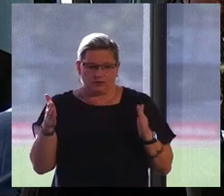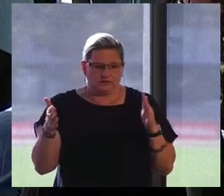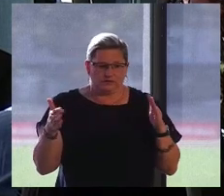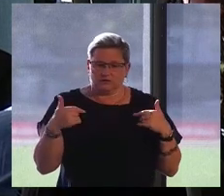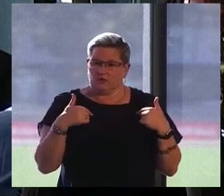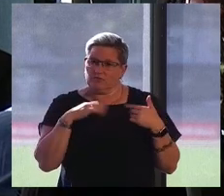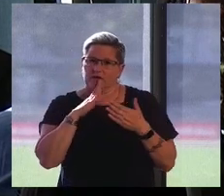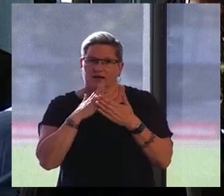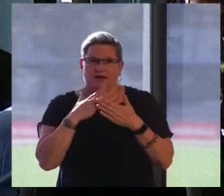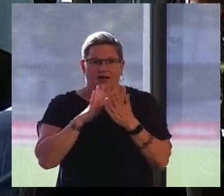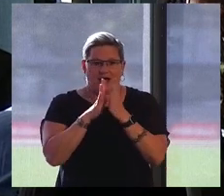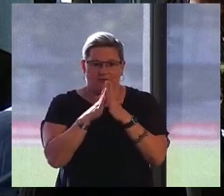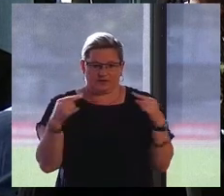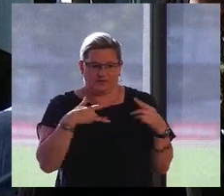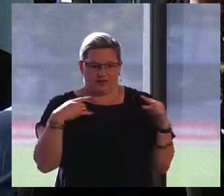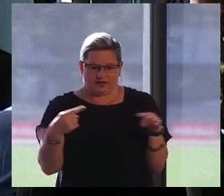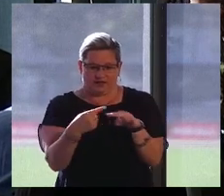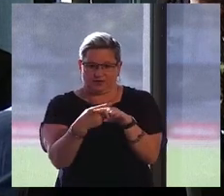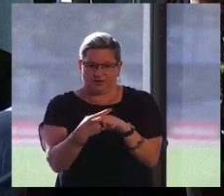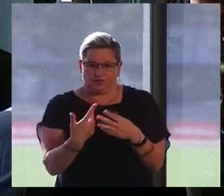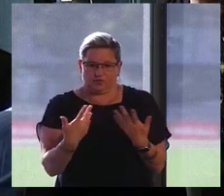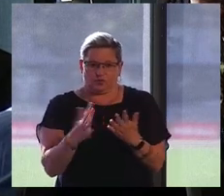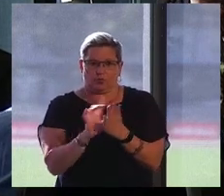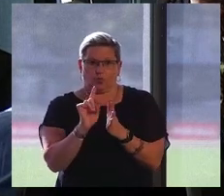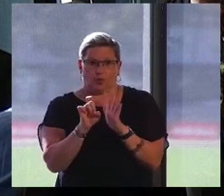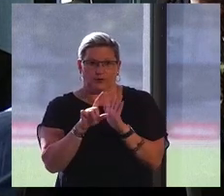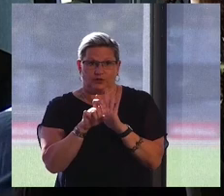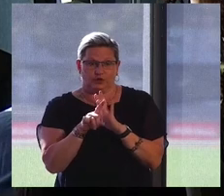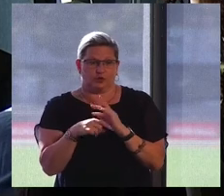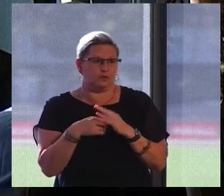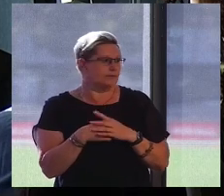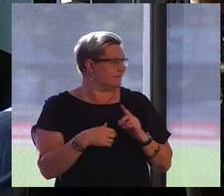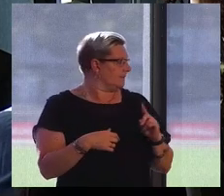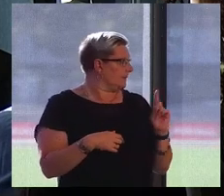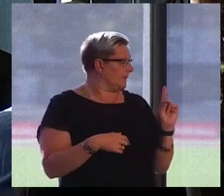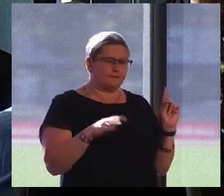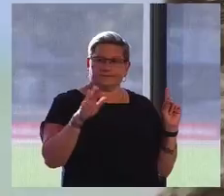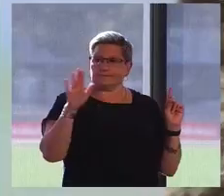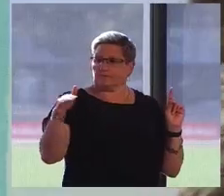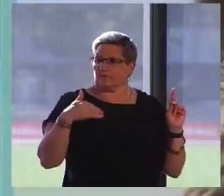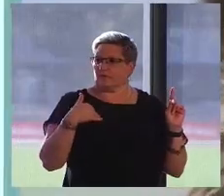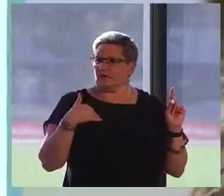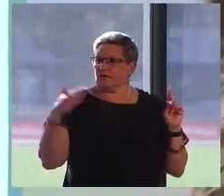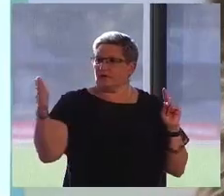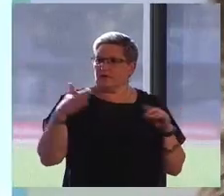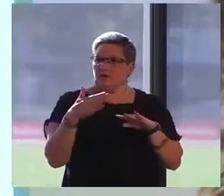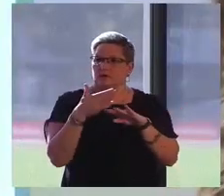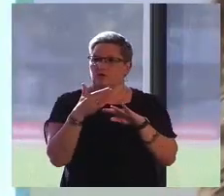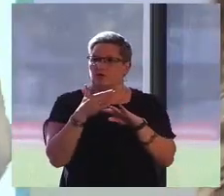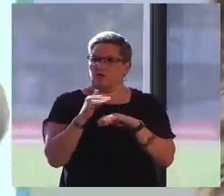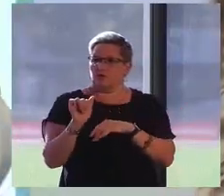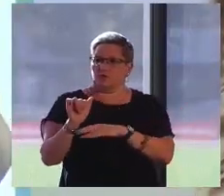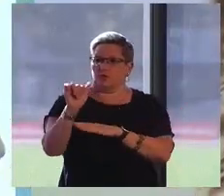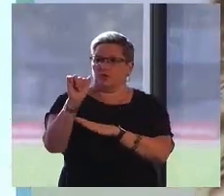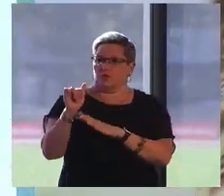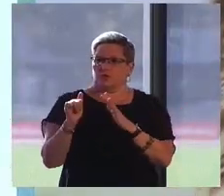Yes, I will talk about it, but I'm sure Rachel has some ideas as well. Also, massive shout out to the New Jones. Like, that is so great. And if people haven't, you